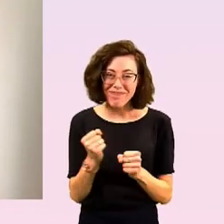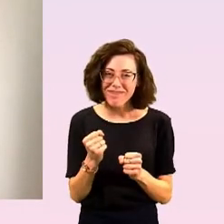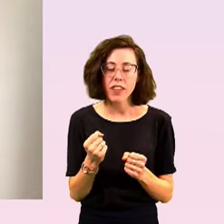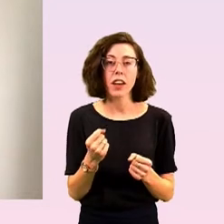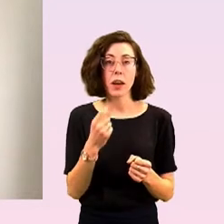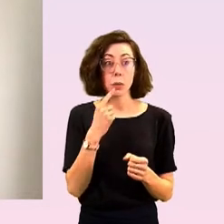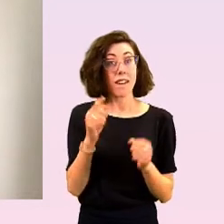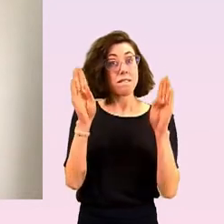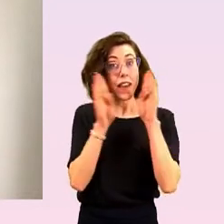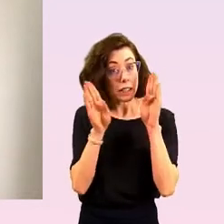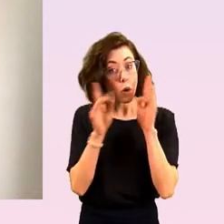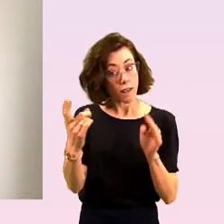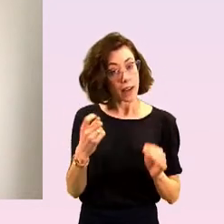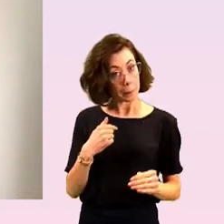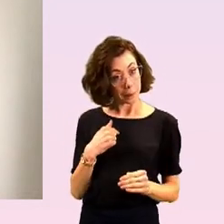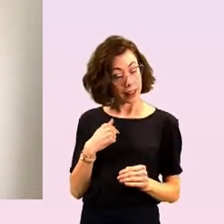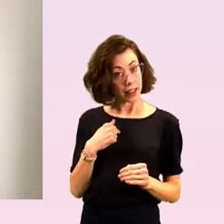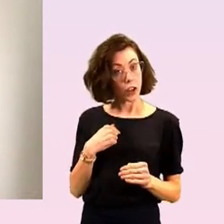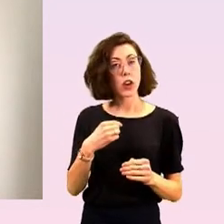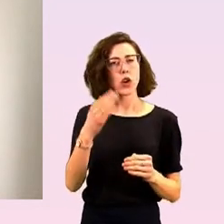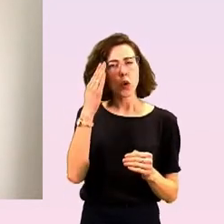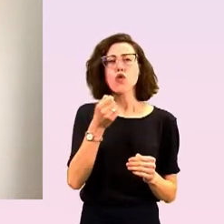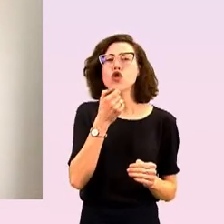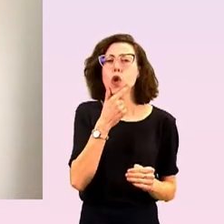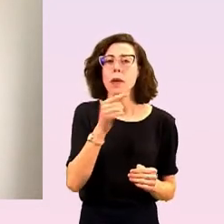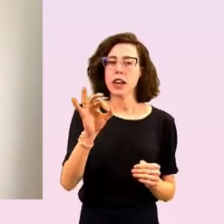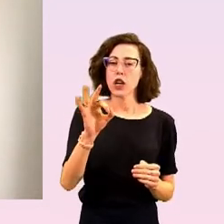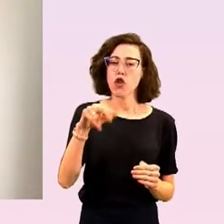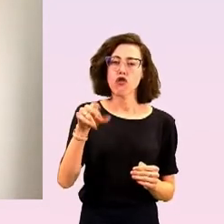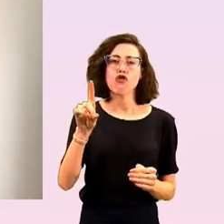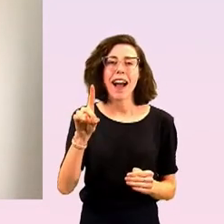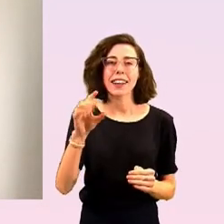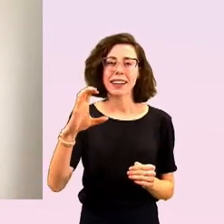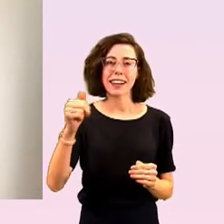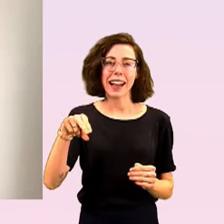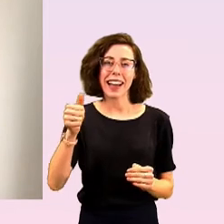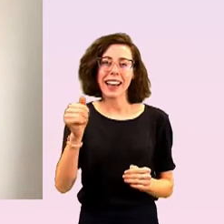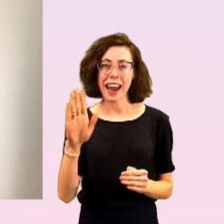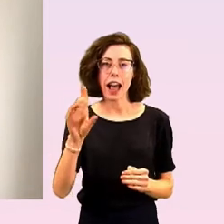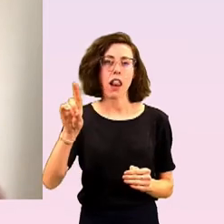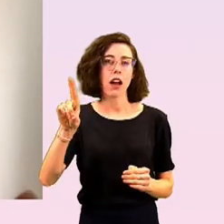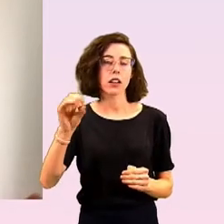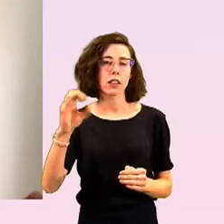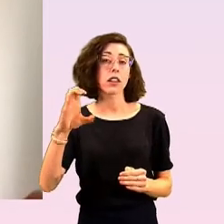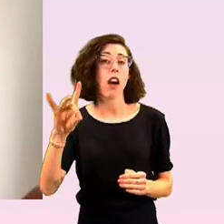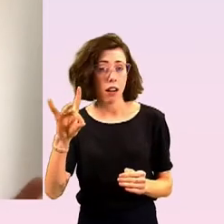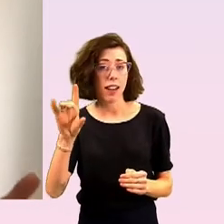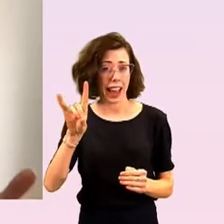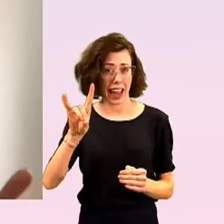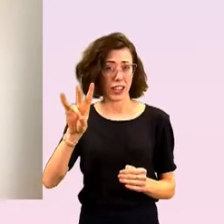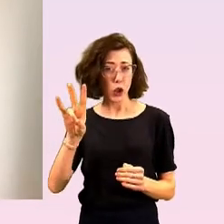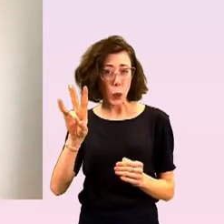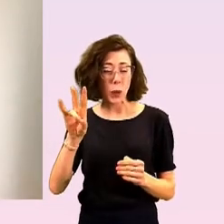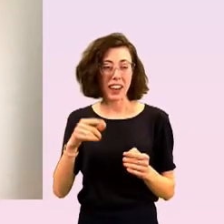to Facebook's headquarters in Dublin's Grand Canal docks there. When was the last Pride